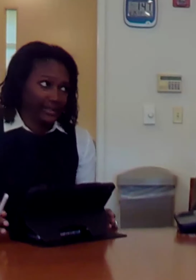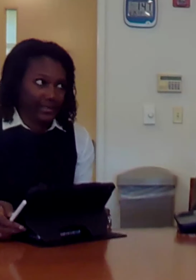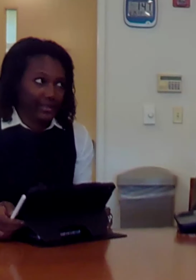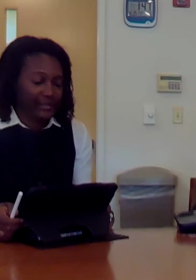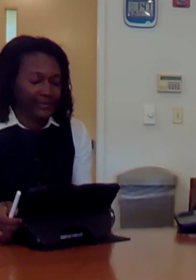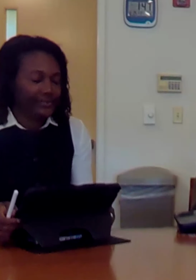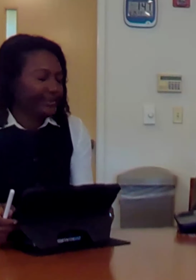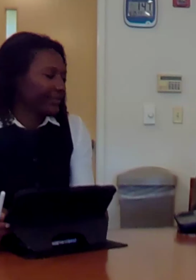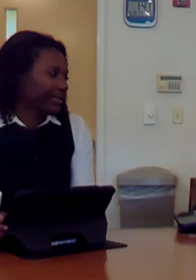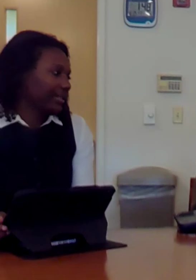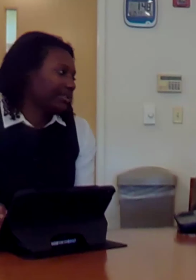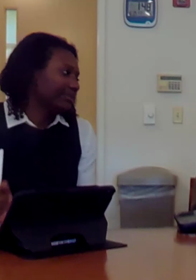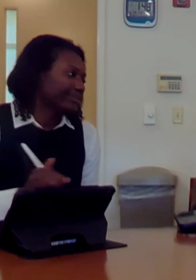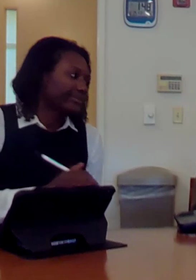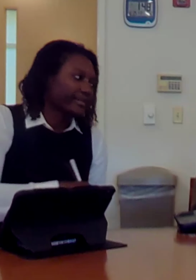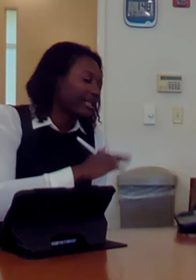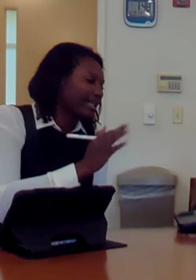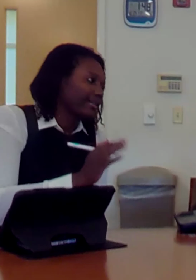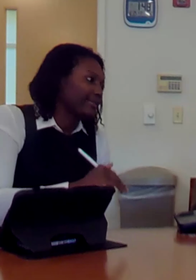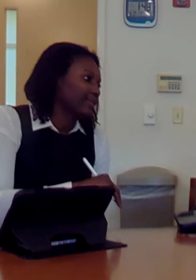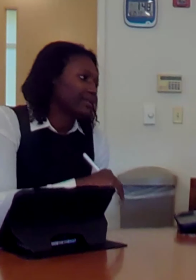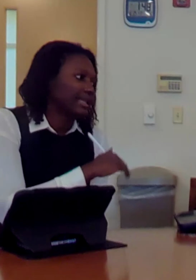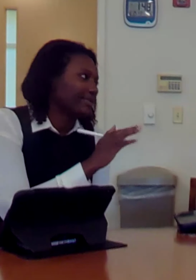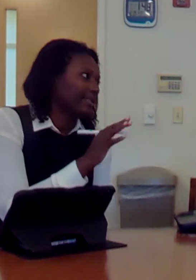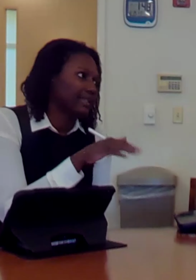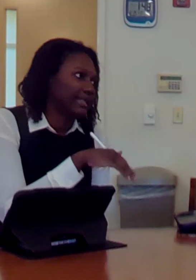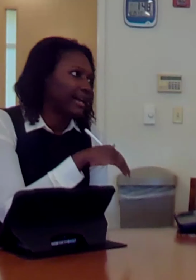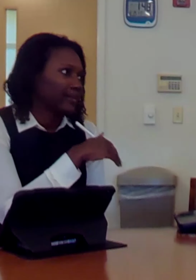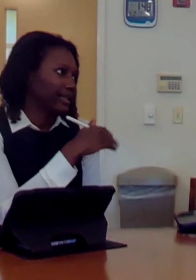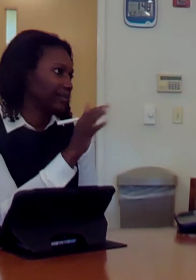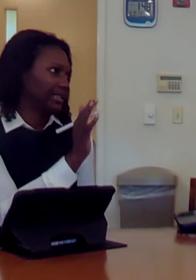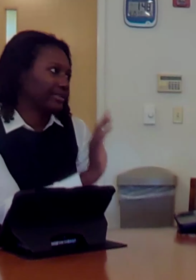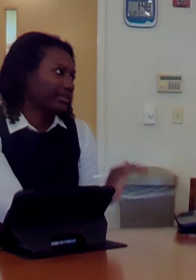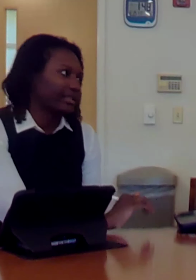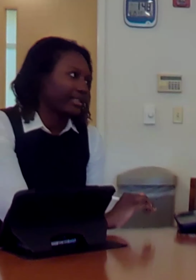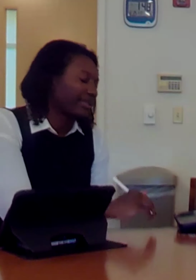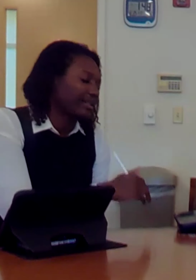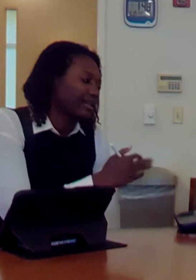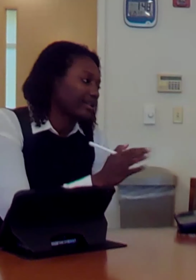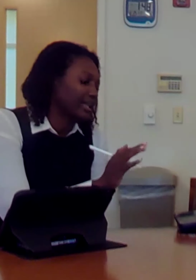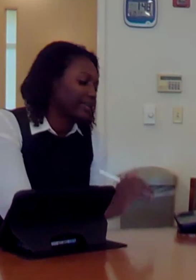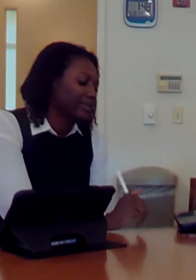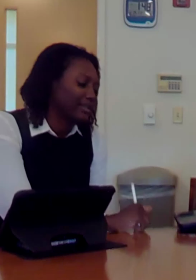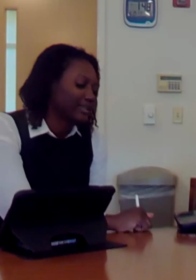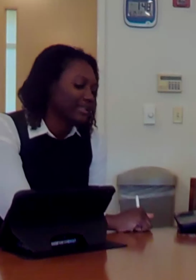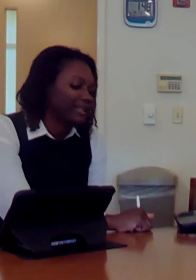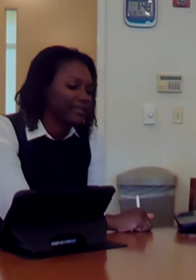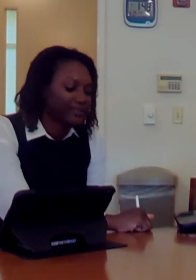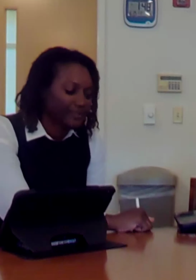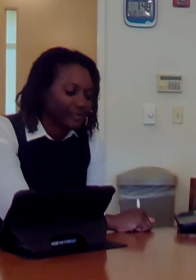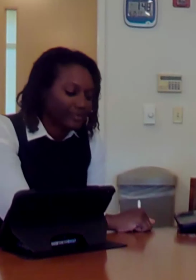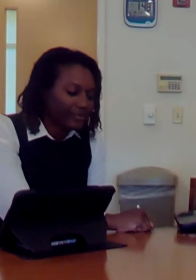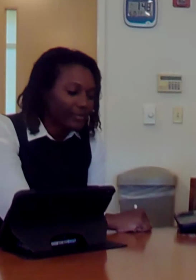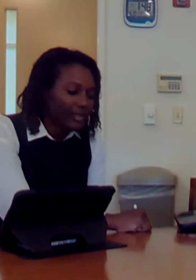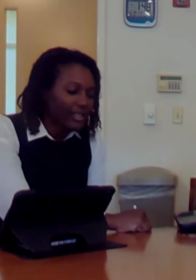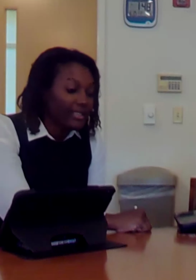to evaluate like the cardiac assessment of like how our embryos are like doing or how our animal models are